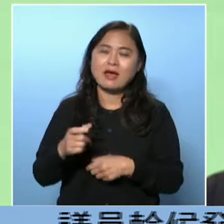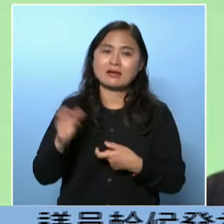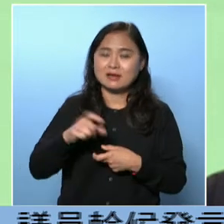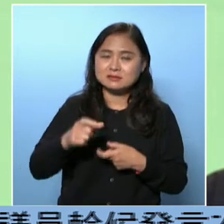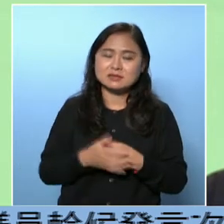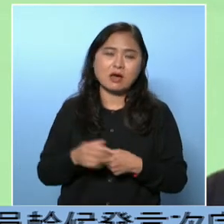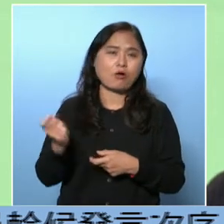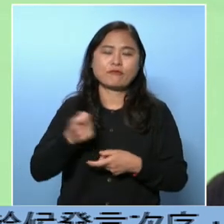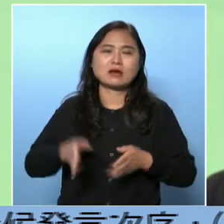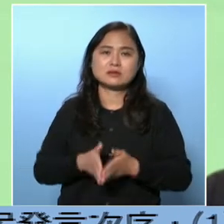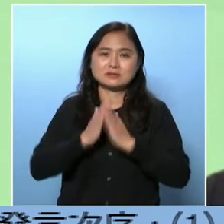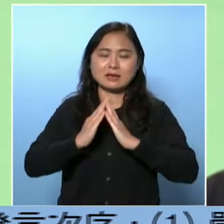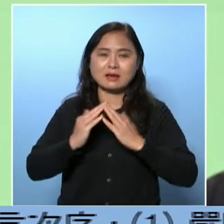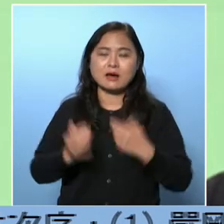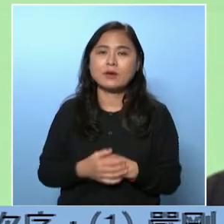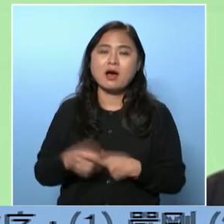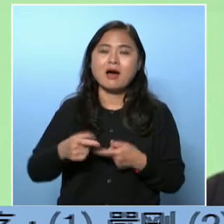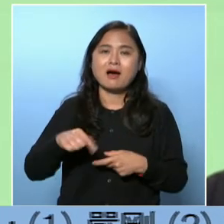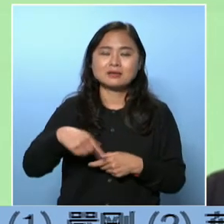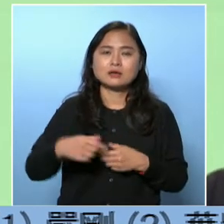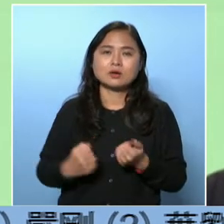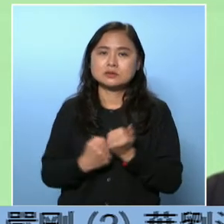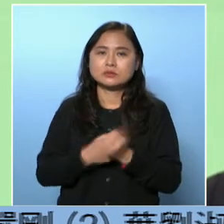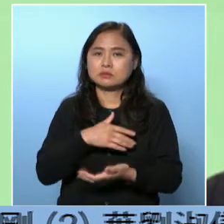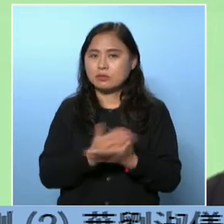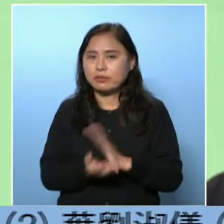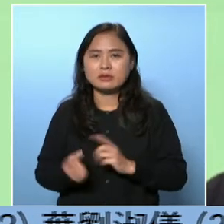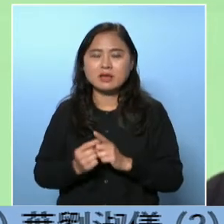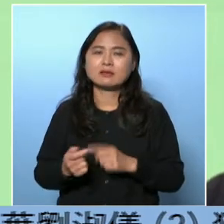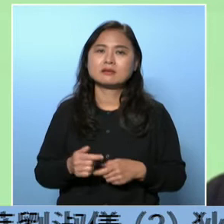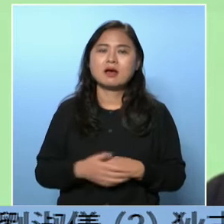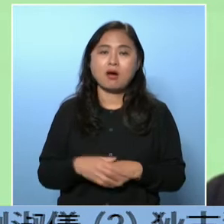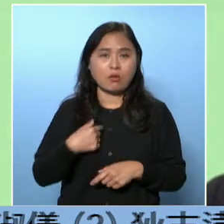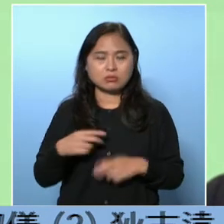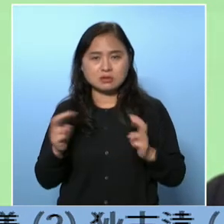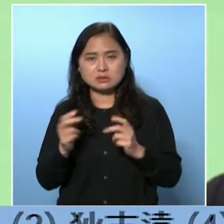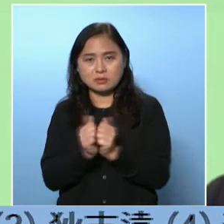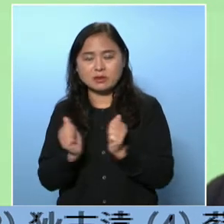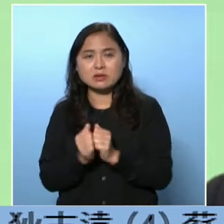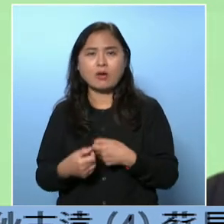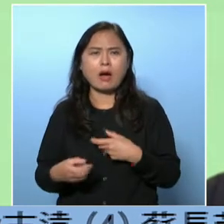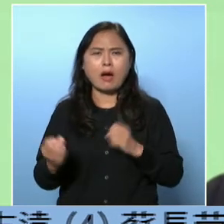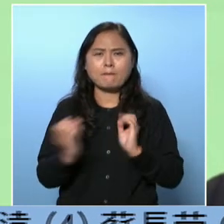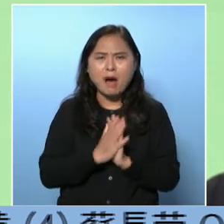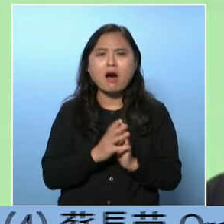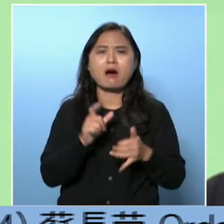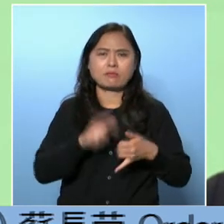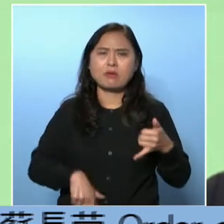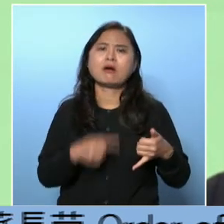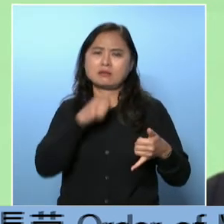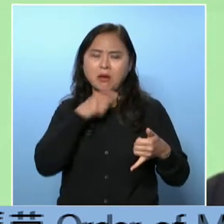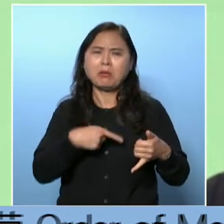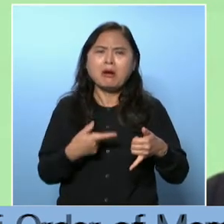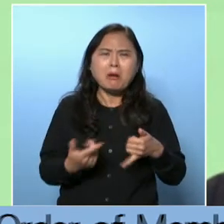by infection, and offering the testing service. And they have been providing the